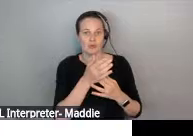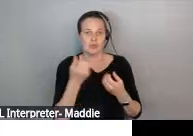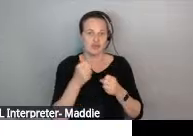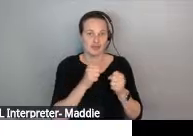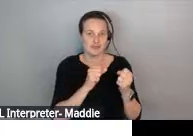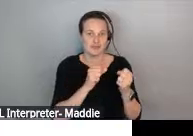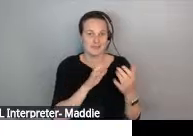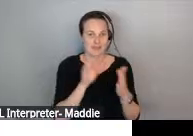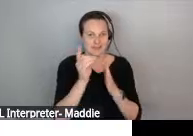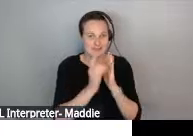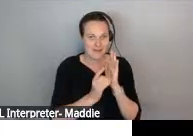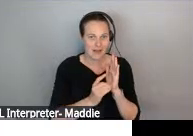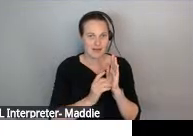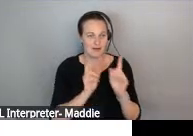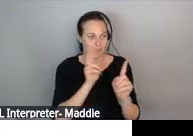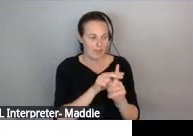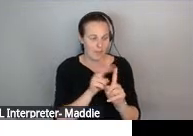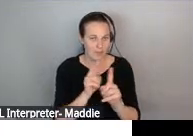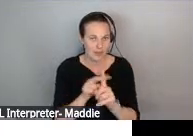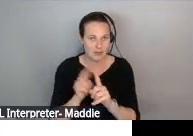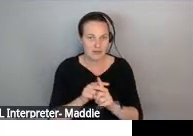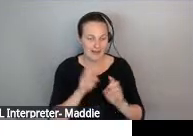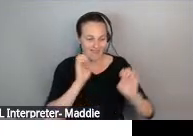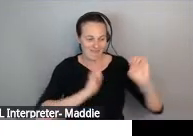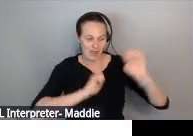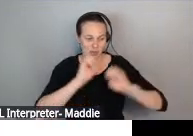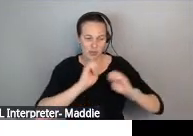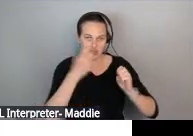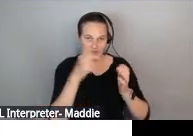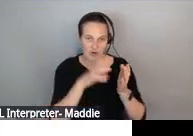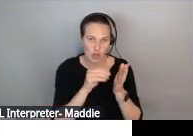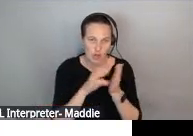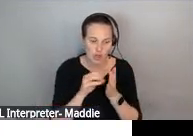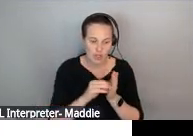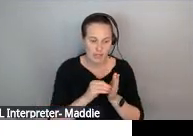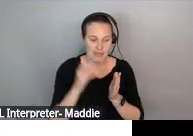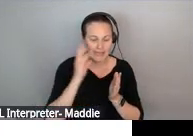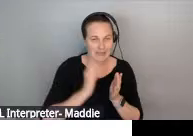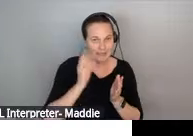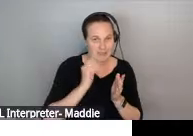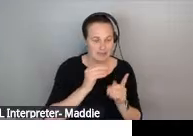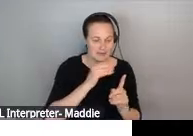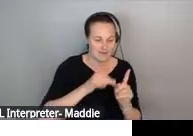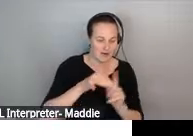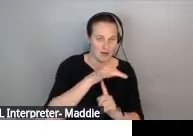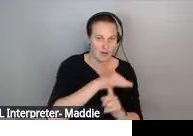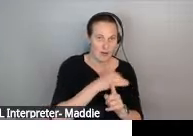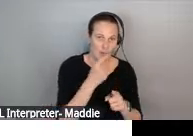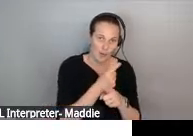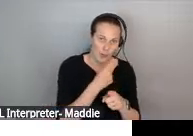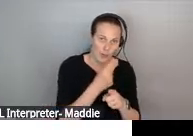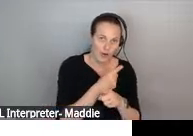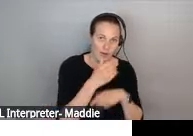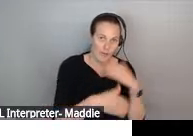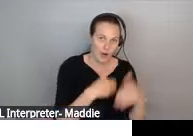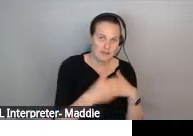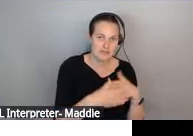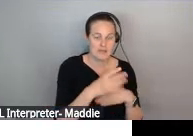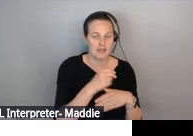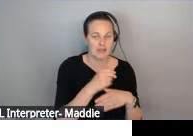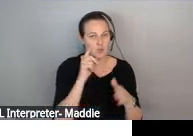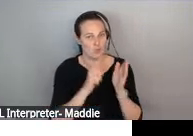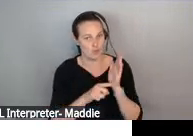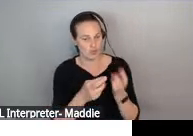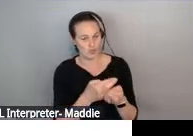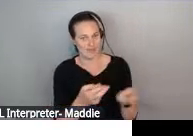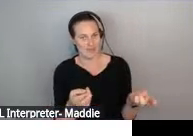management, implementation, and evaluation of learning experiences and environments using appropriate processes and resources. So when we